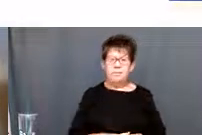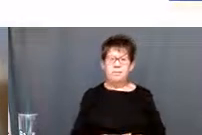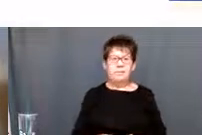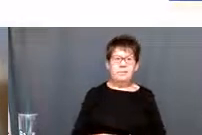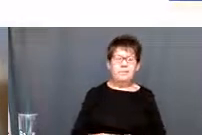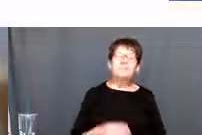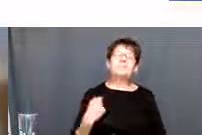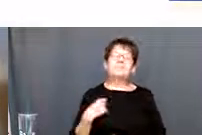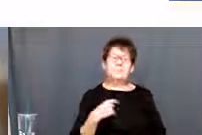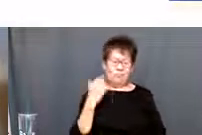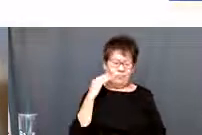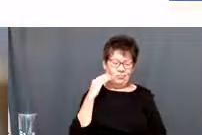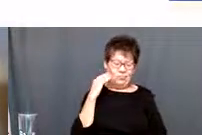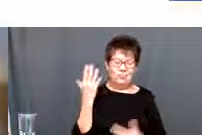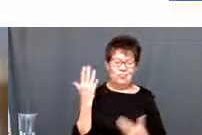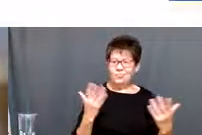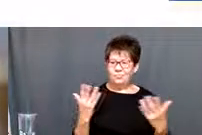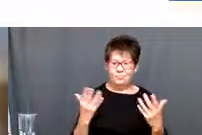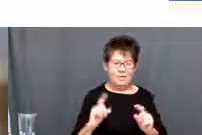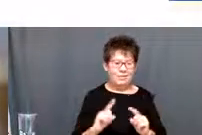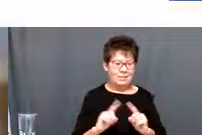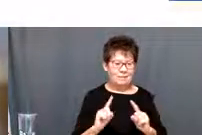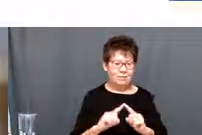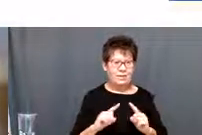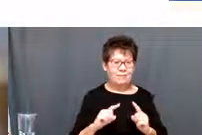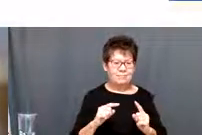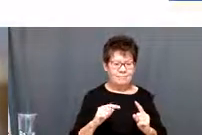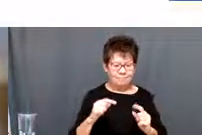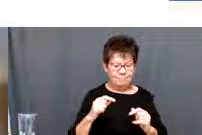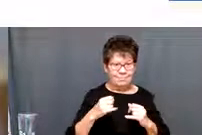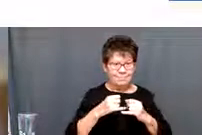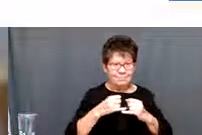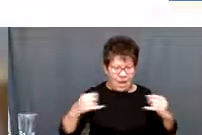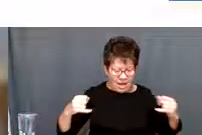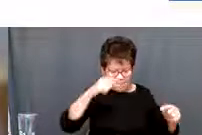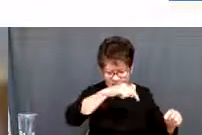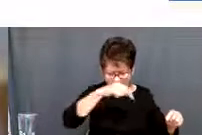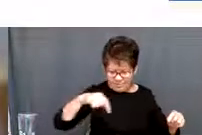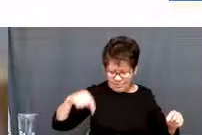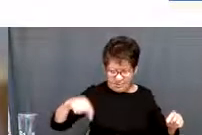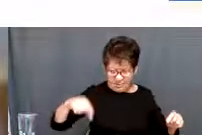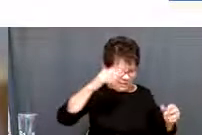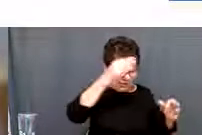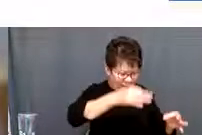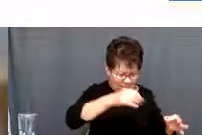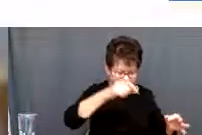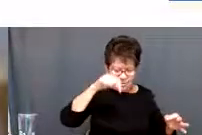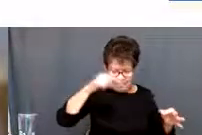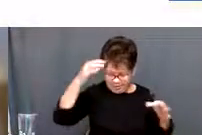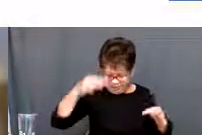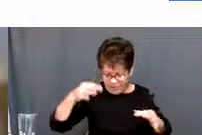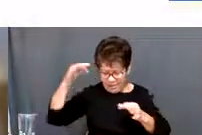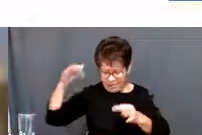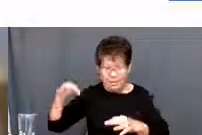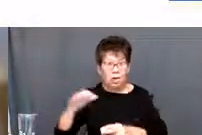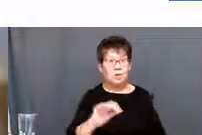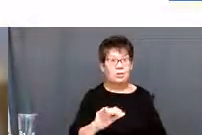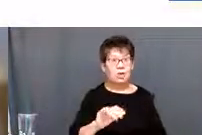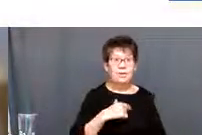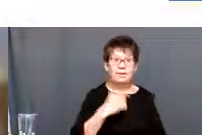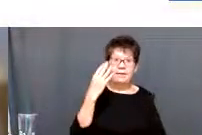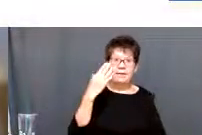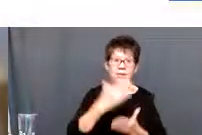We understand that there's a lot of different decision points and the child's journey through TEIS has a lot of stops along the